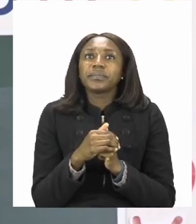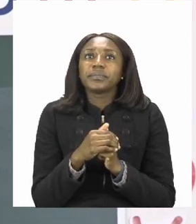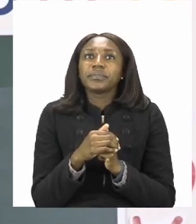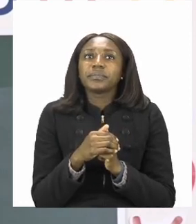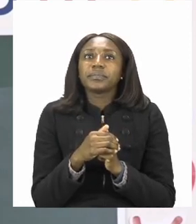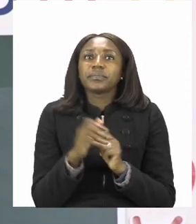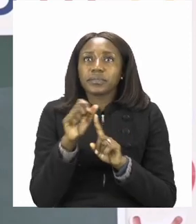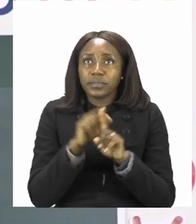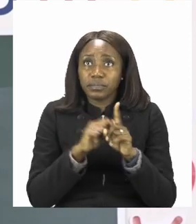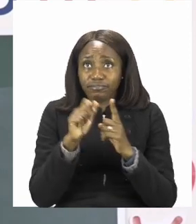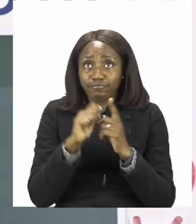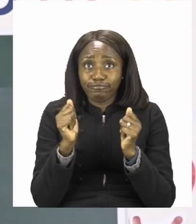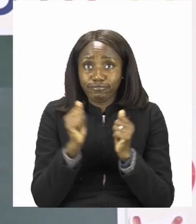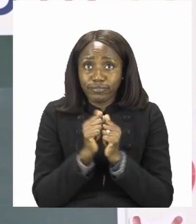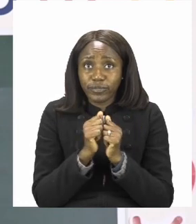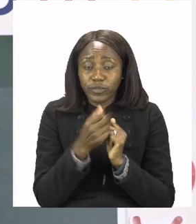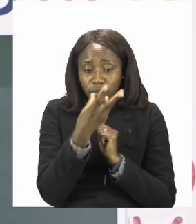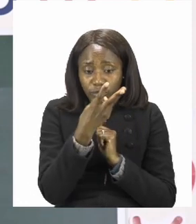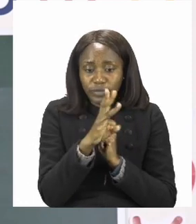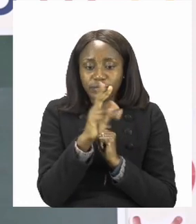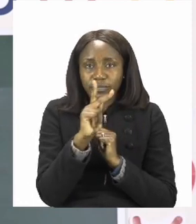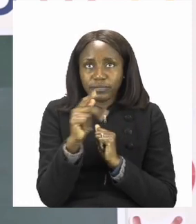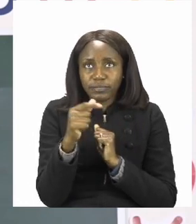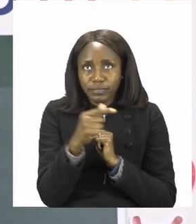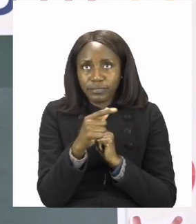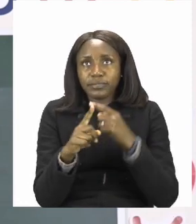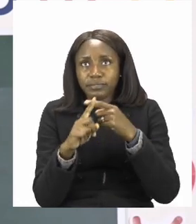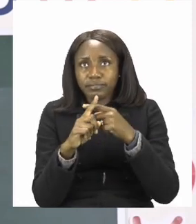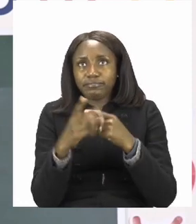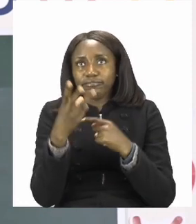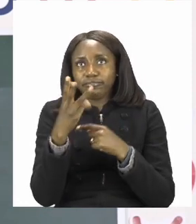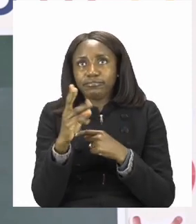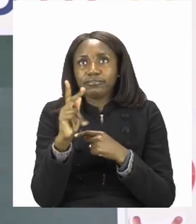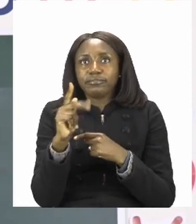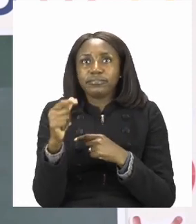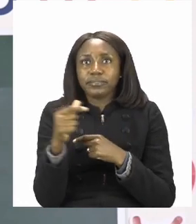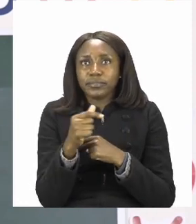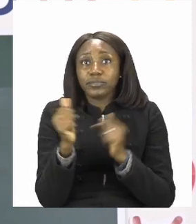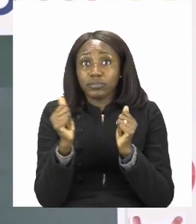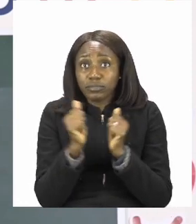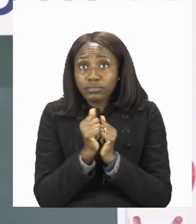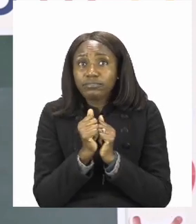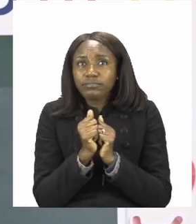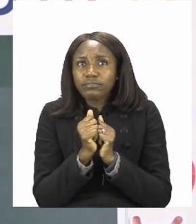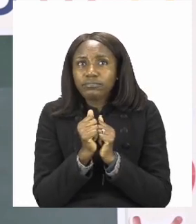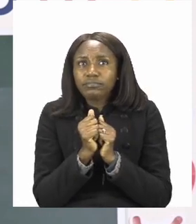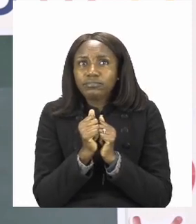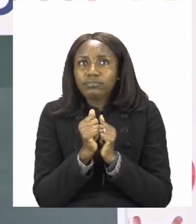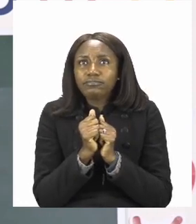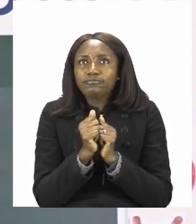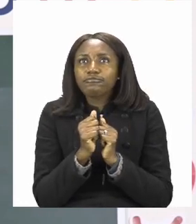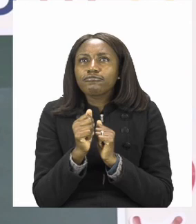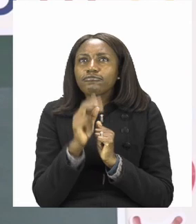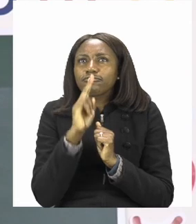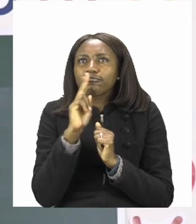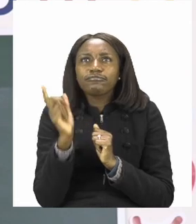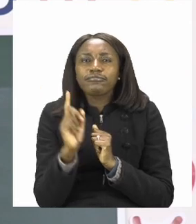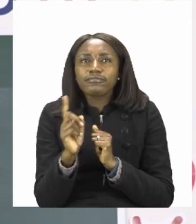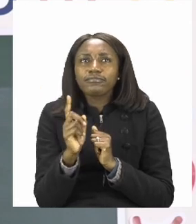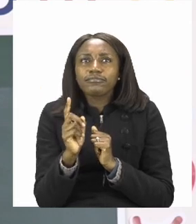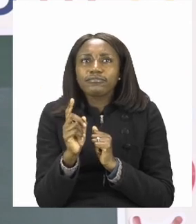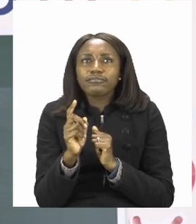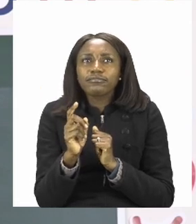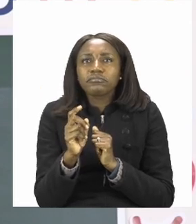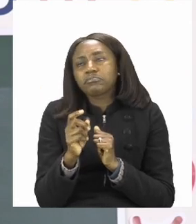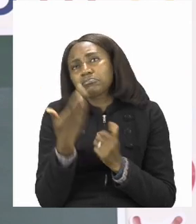we say 6 kgs plus 6 kgs will give us an answer. Now you can use